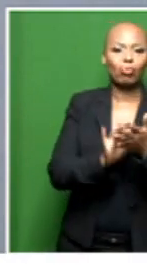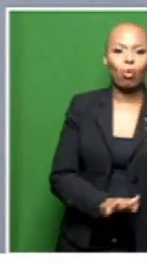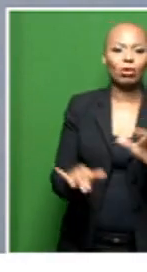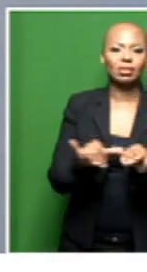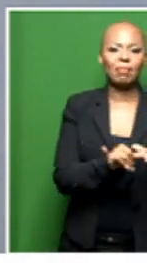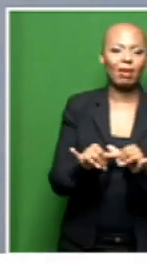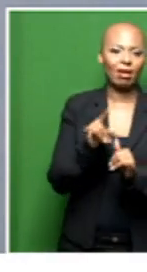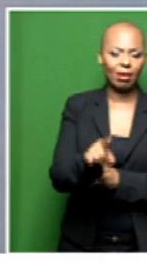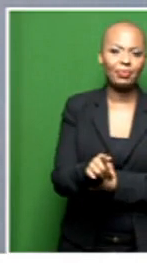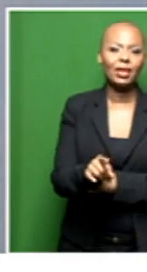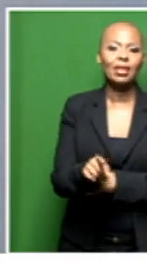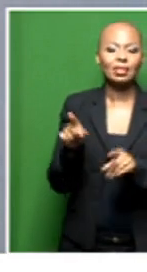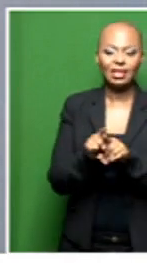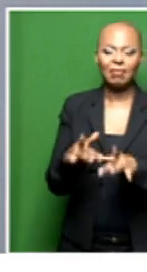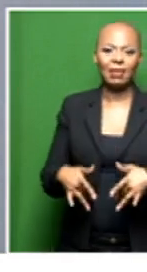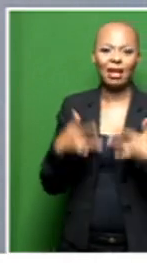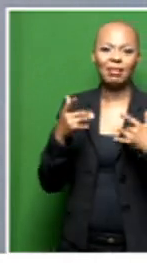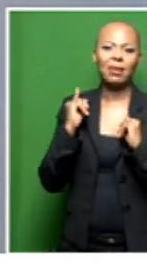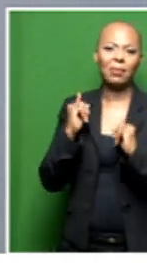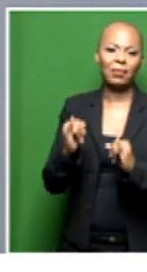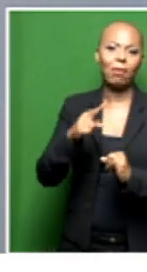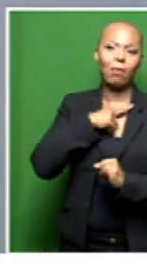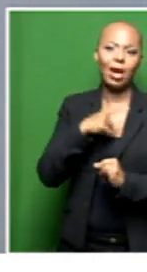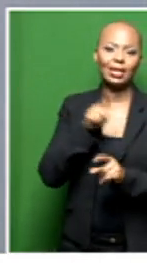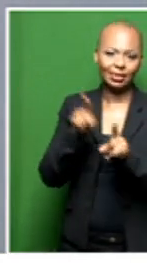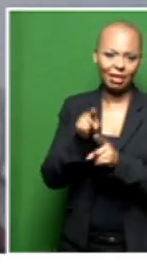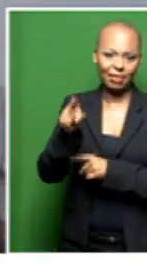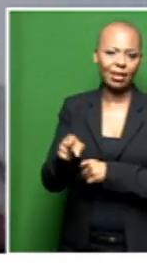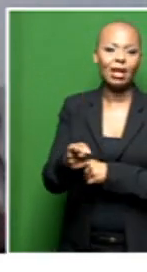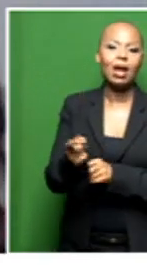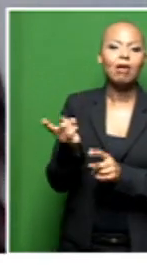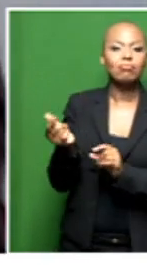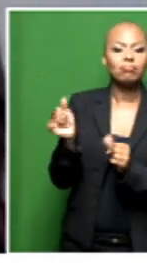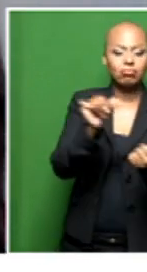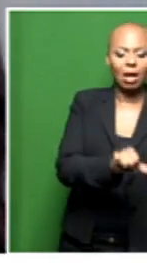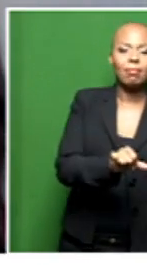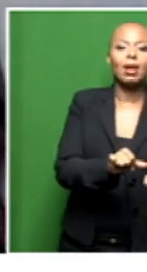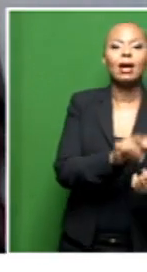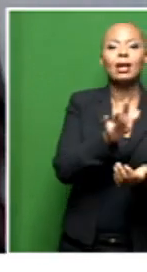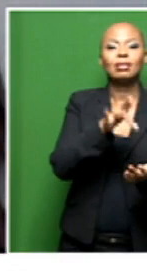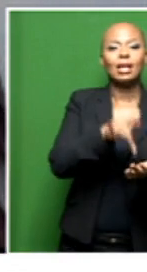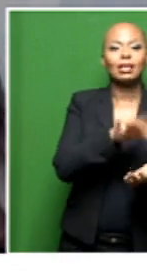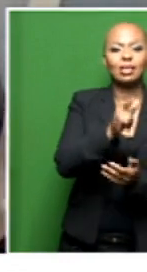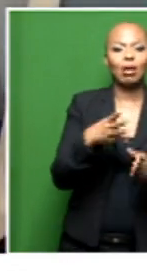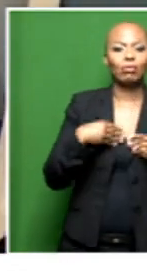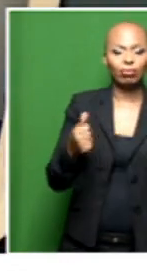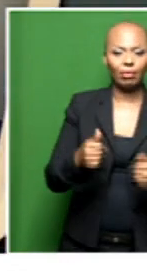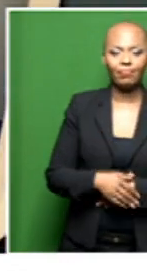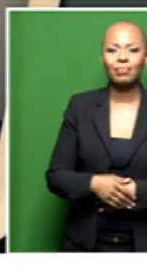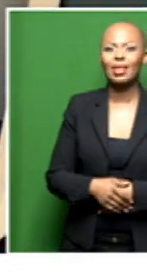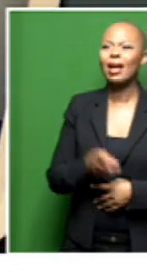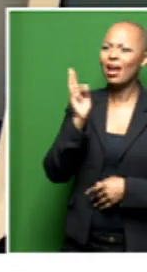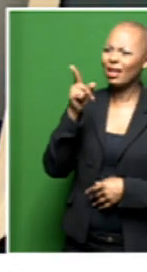also kind of got her life back in a treatment center. I mean, the book also touches on the issue of